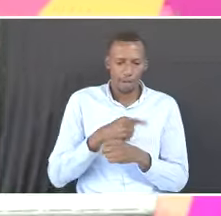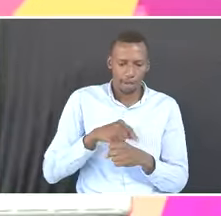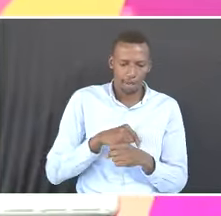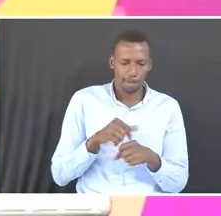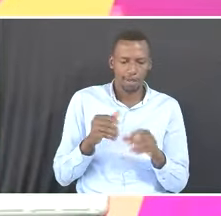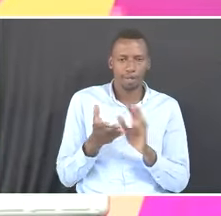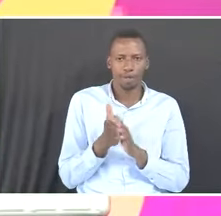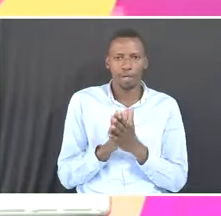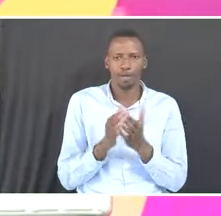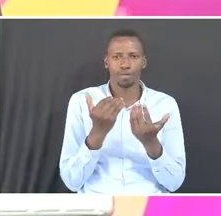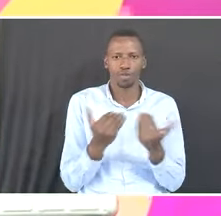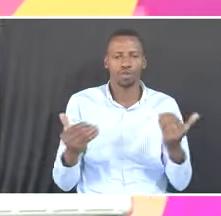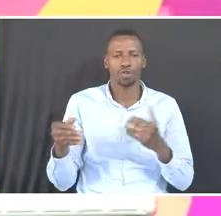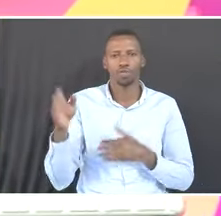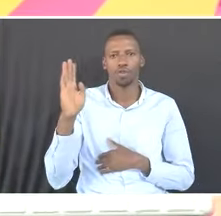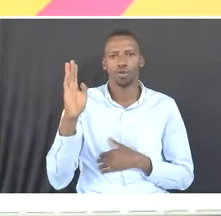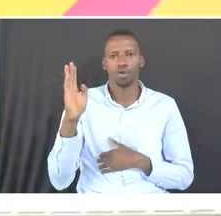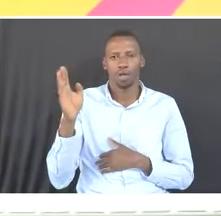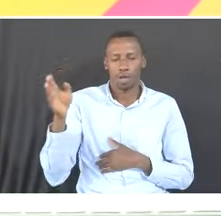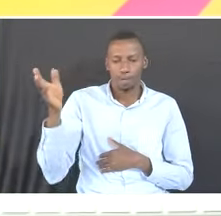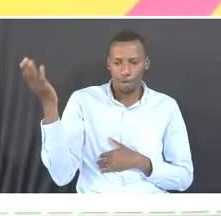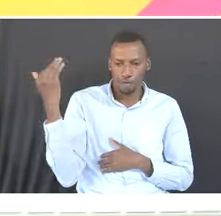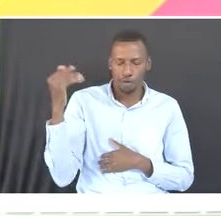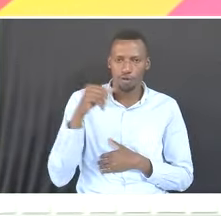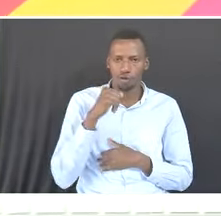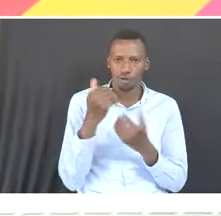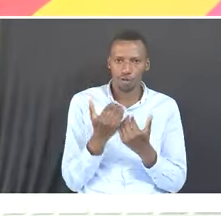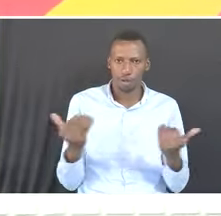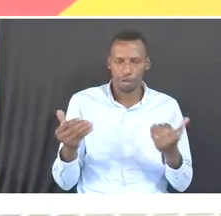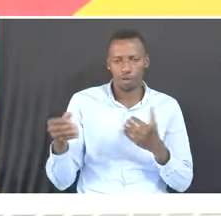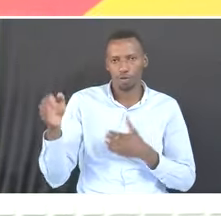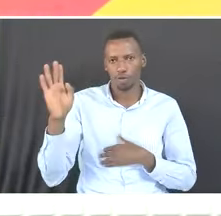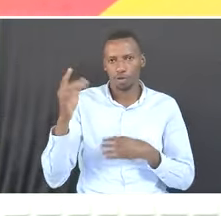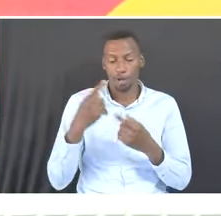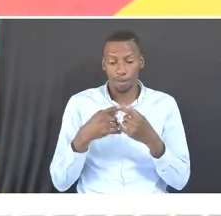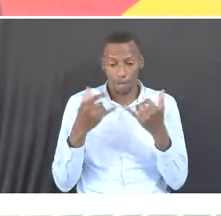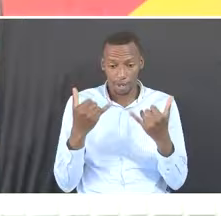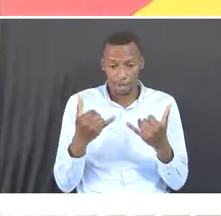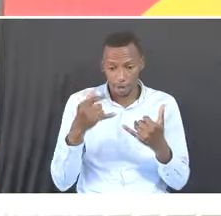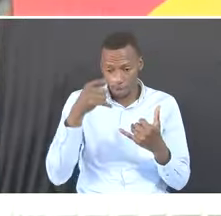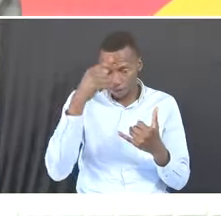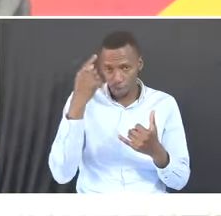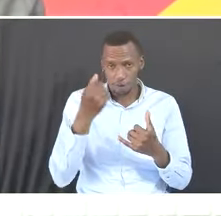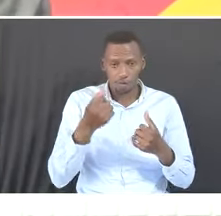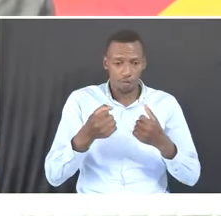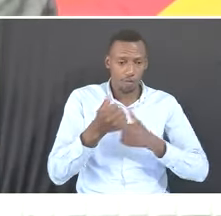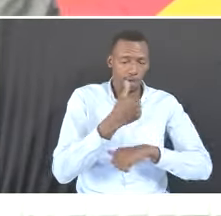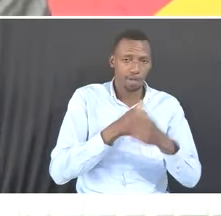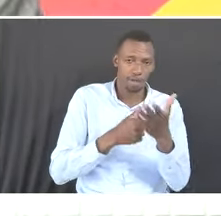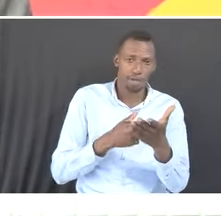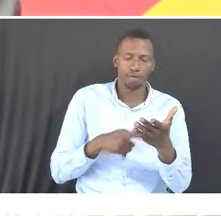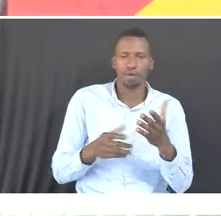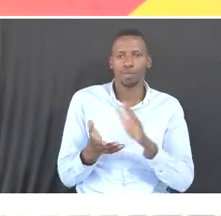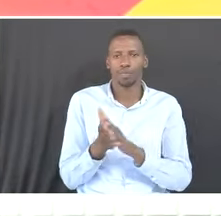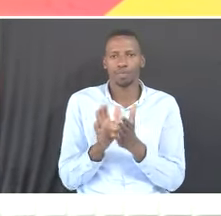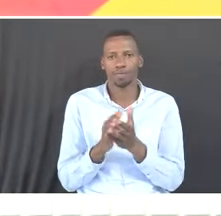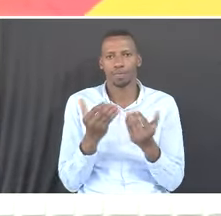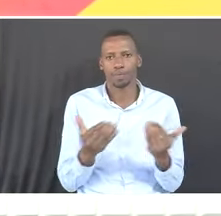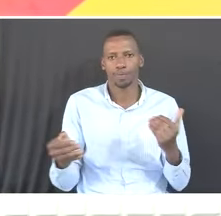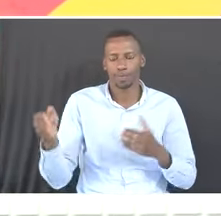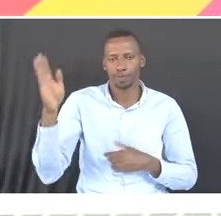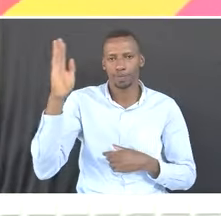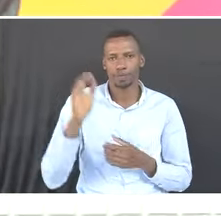not children of God, but now, because of the act on Mount Calvary, we have been made the children of